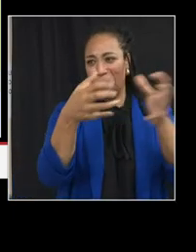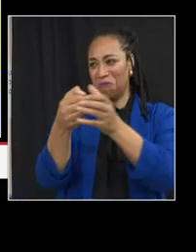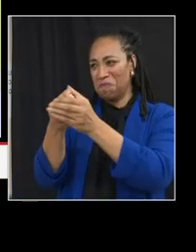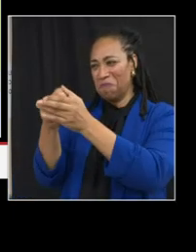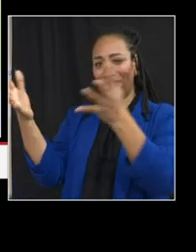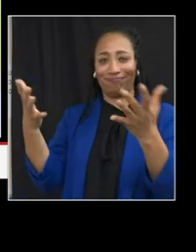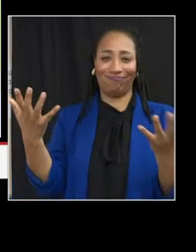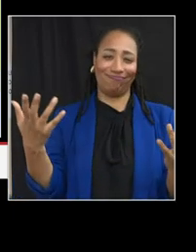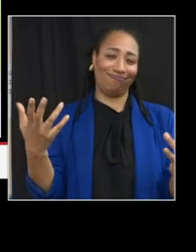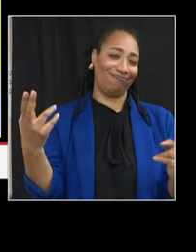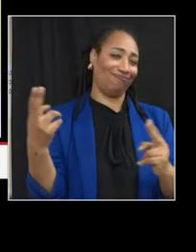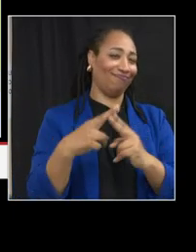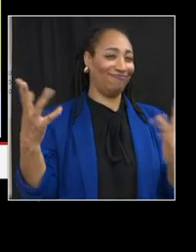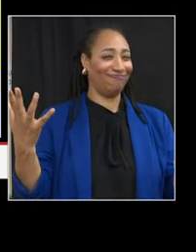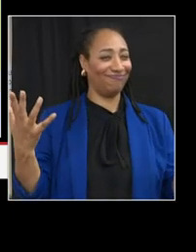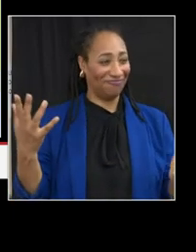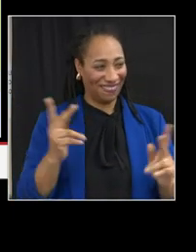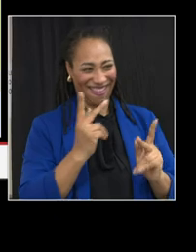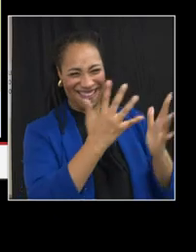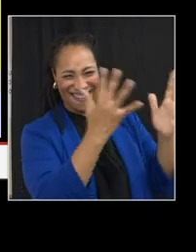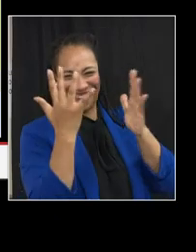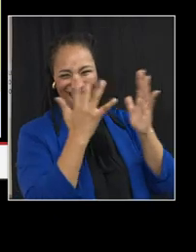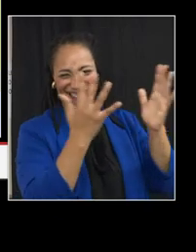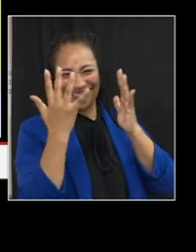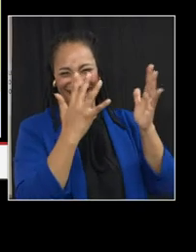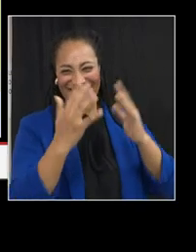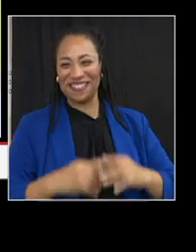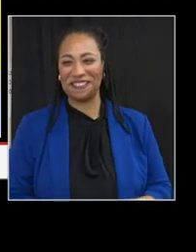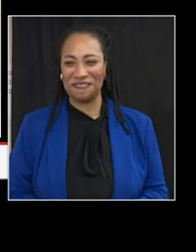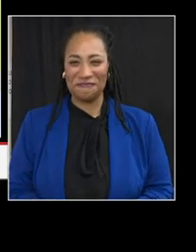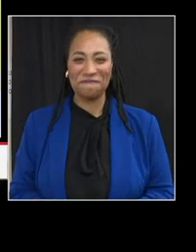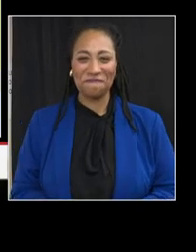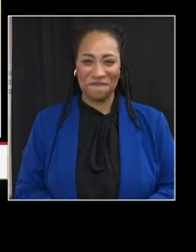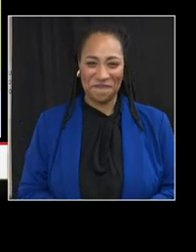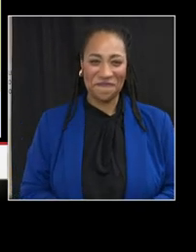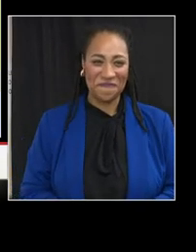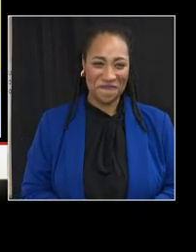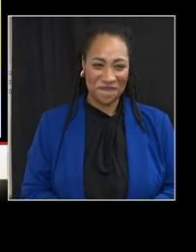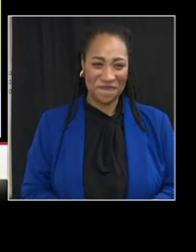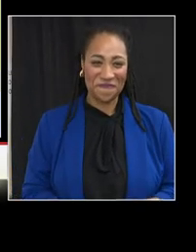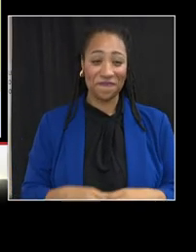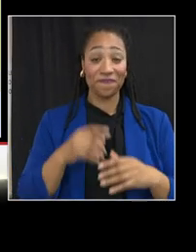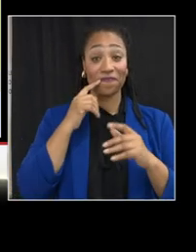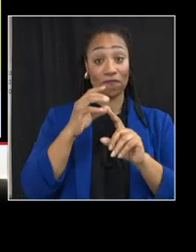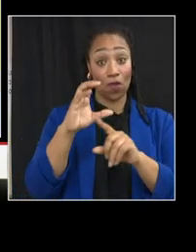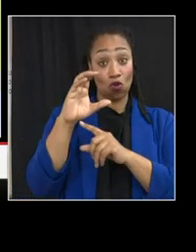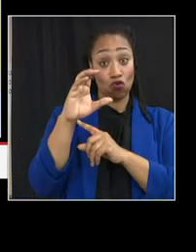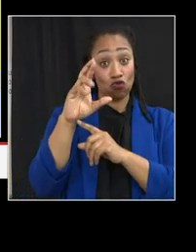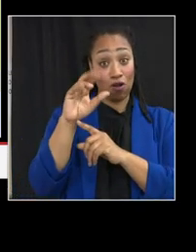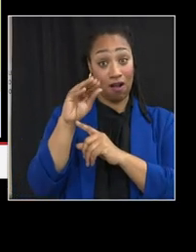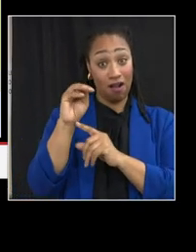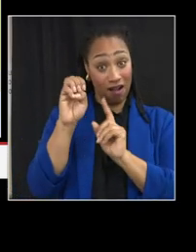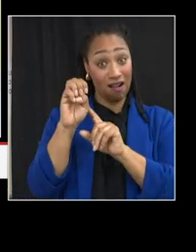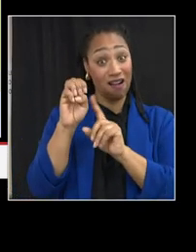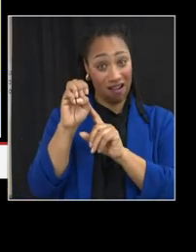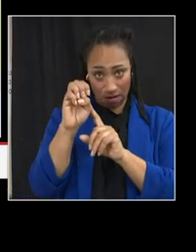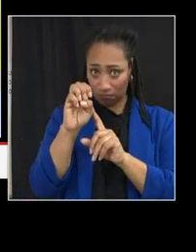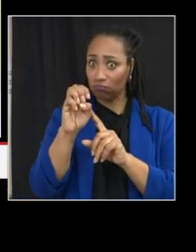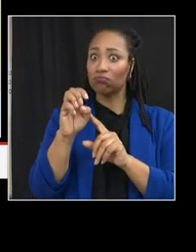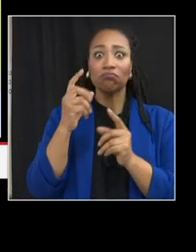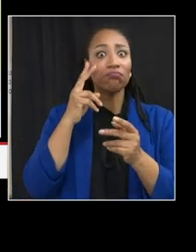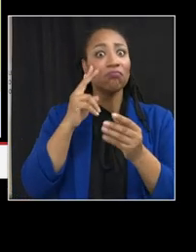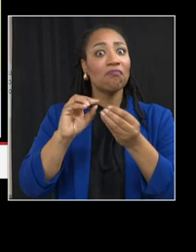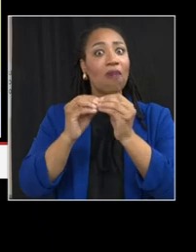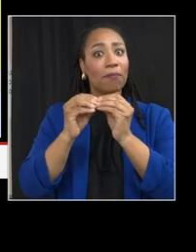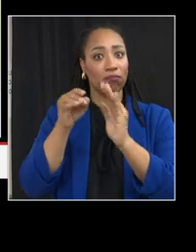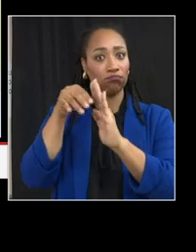This is also true. Violent crime is the lowest it's been in 3 decades. 3 decades. That